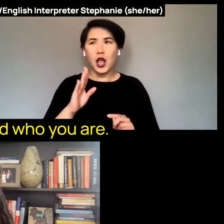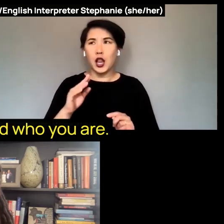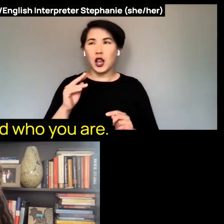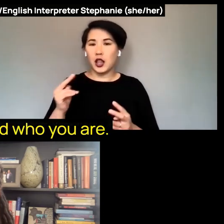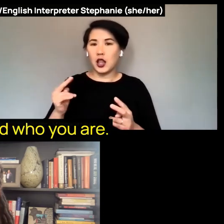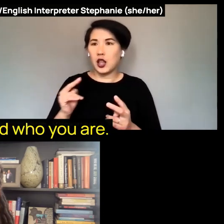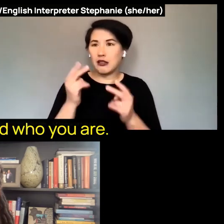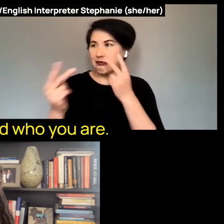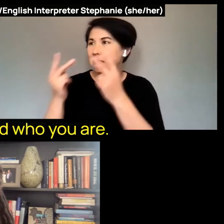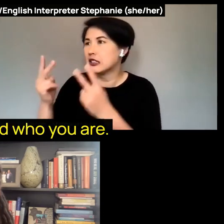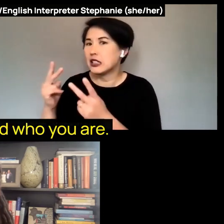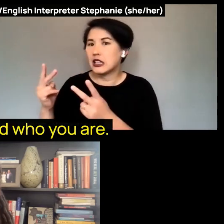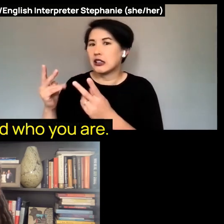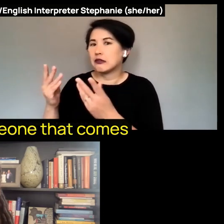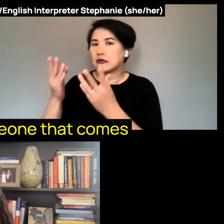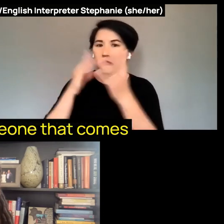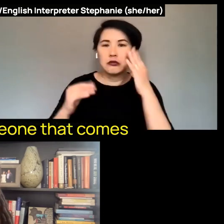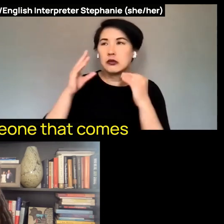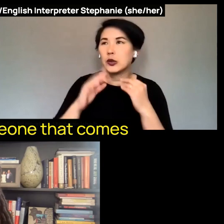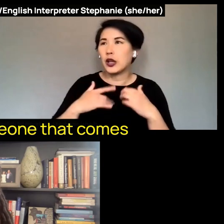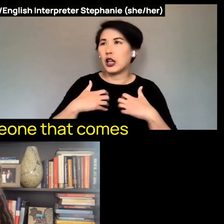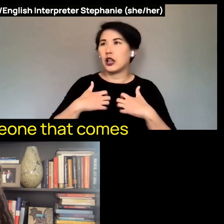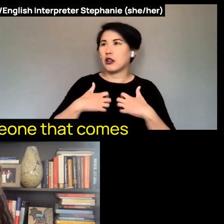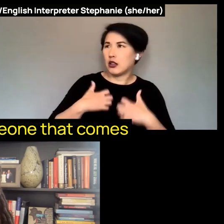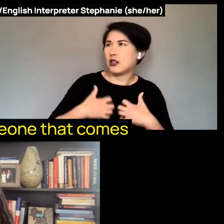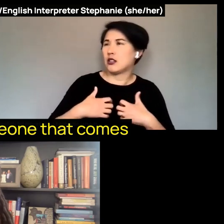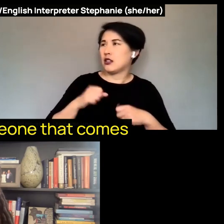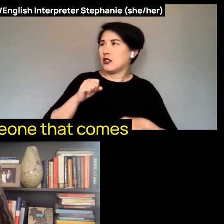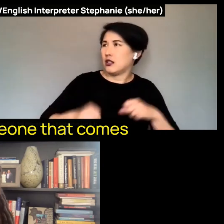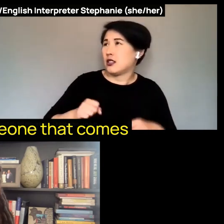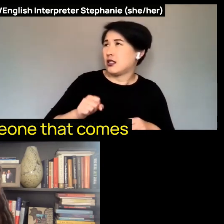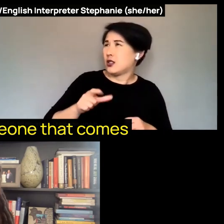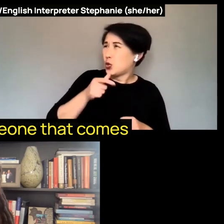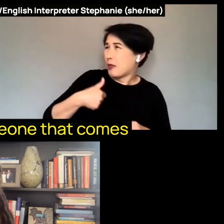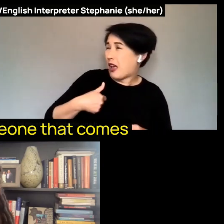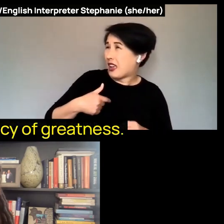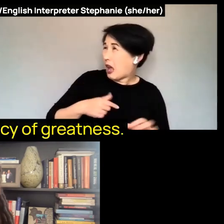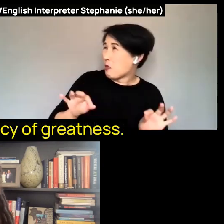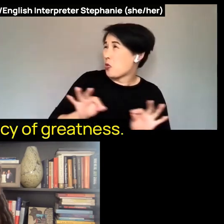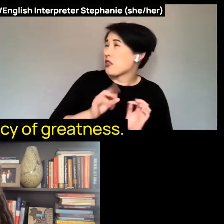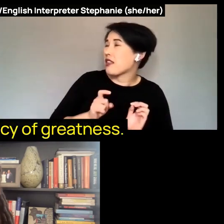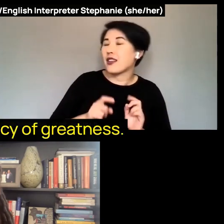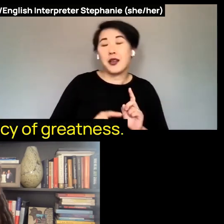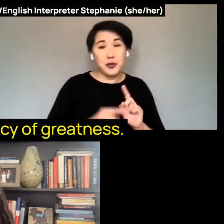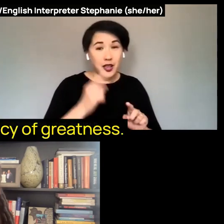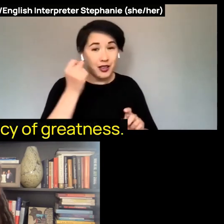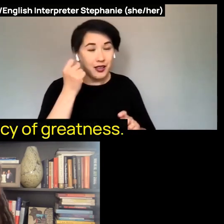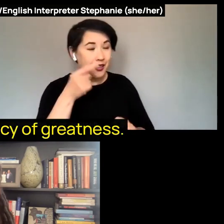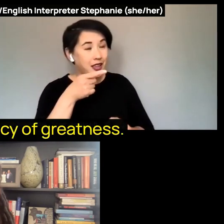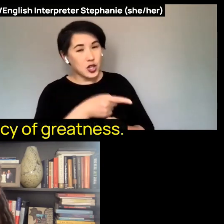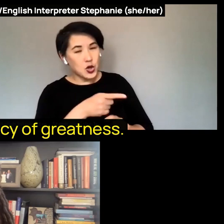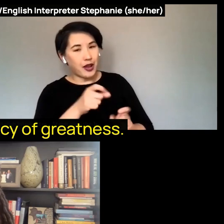worth and who you are, but you are someone that comes from a long legacy